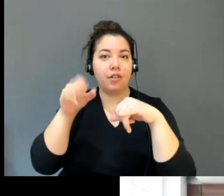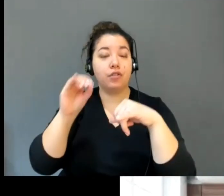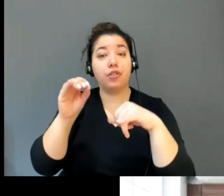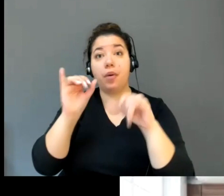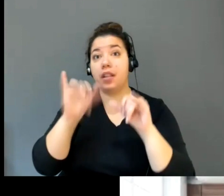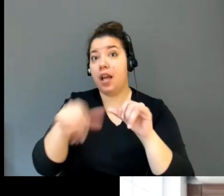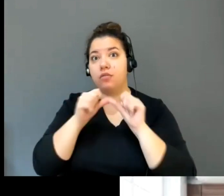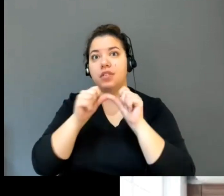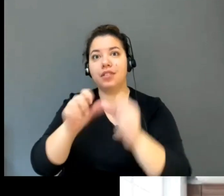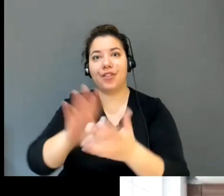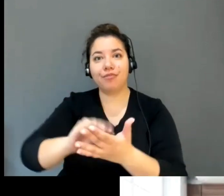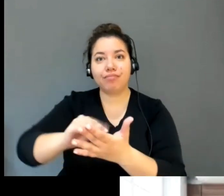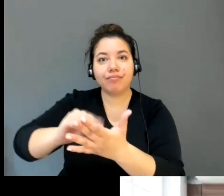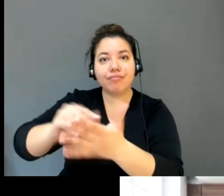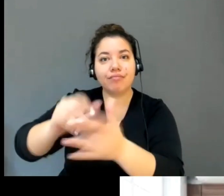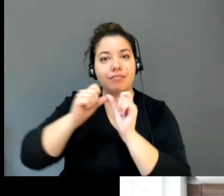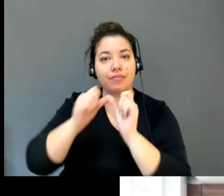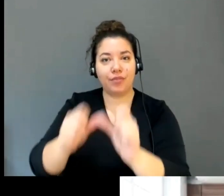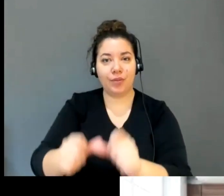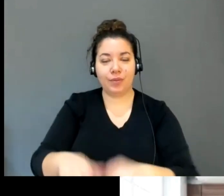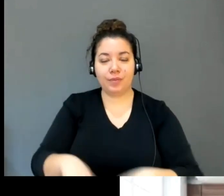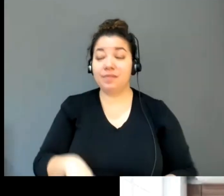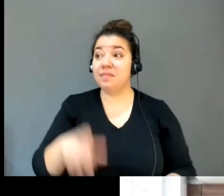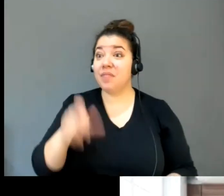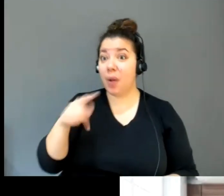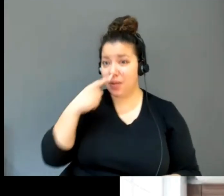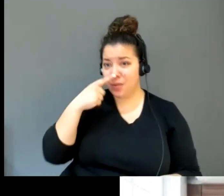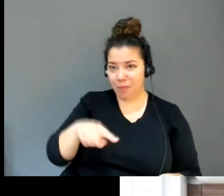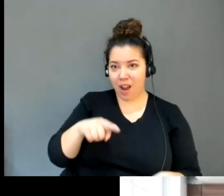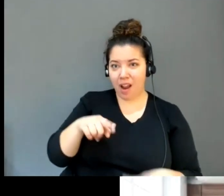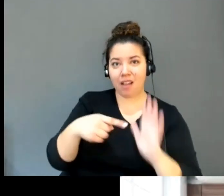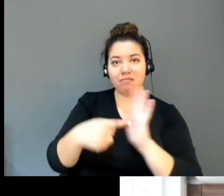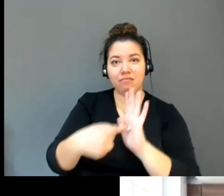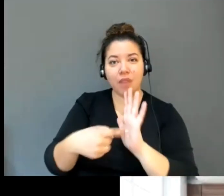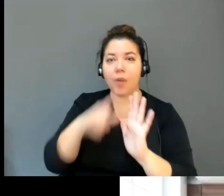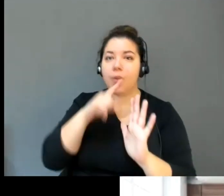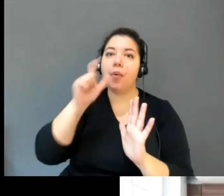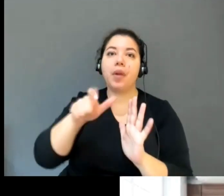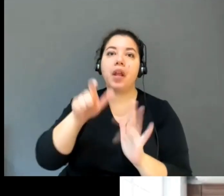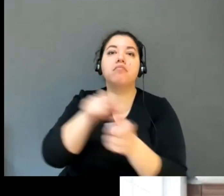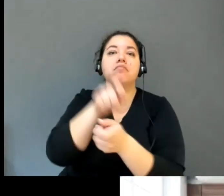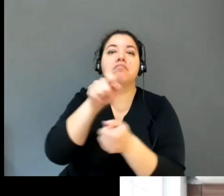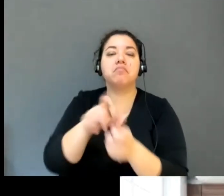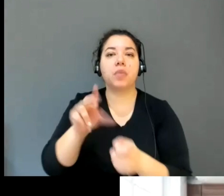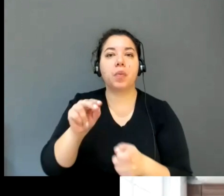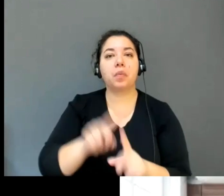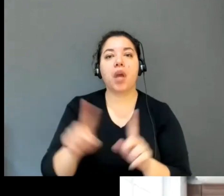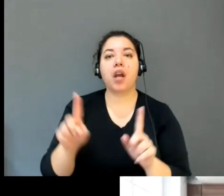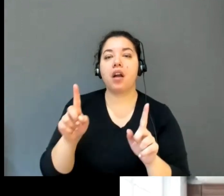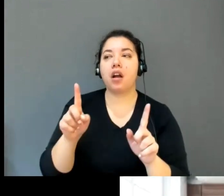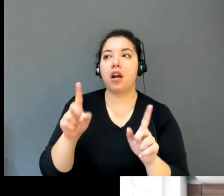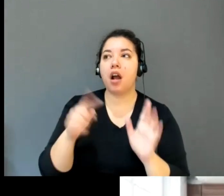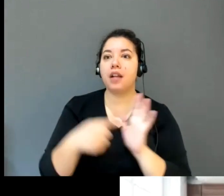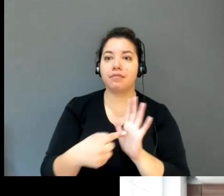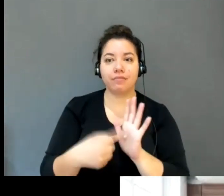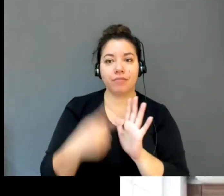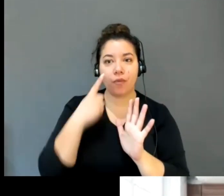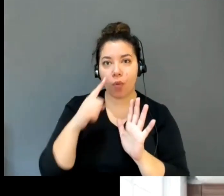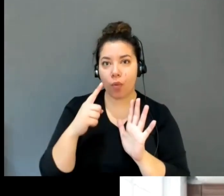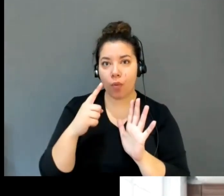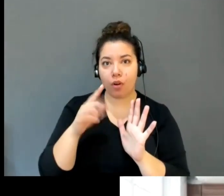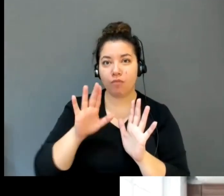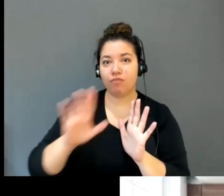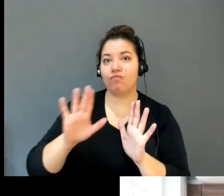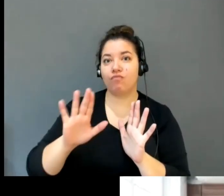And can you give us an example? You don't need to use actual names of companies or anything, but just an example of a problem you worked on